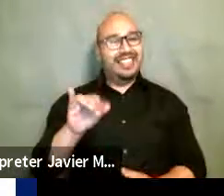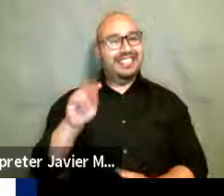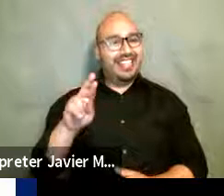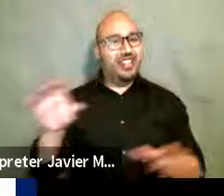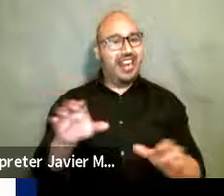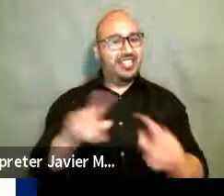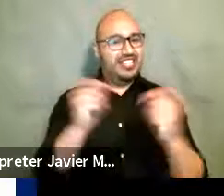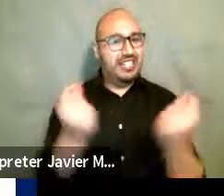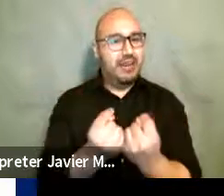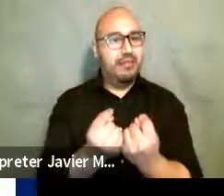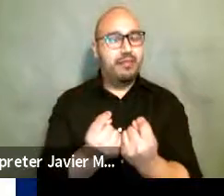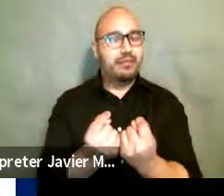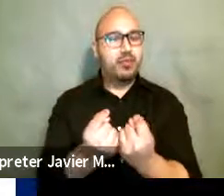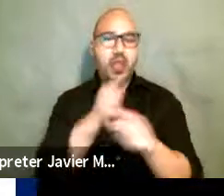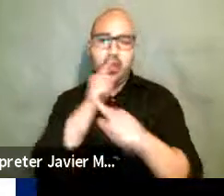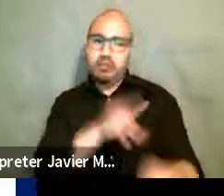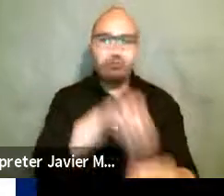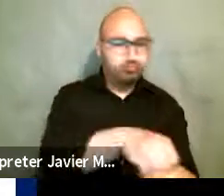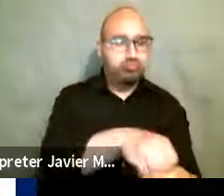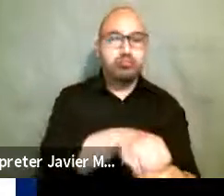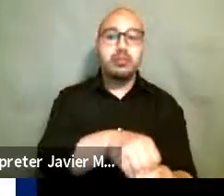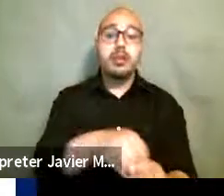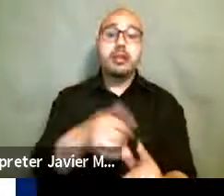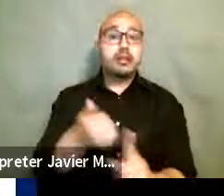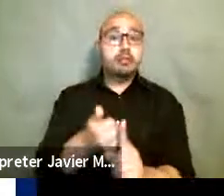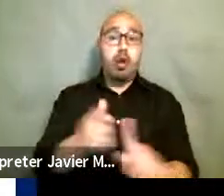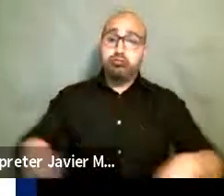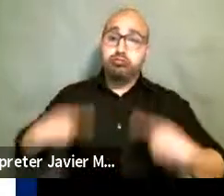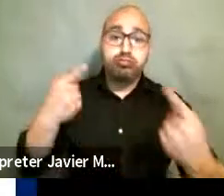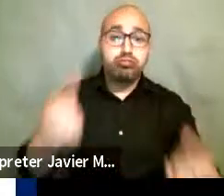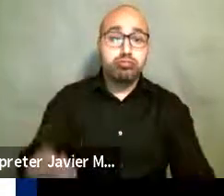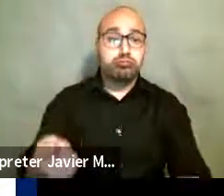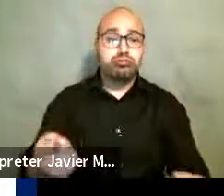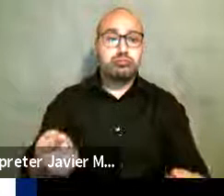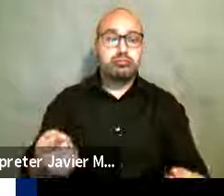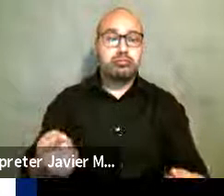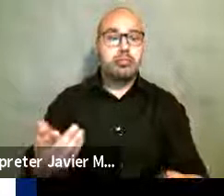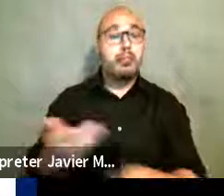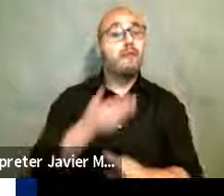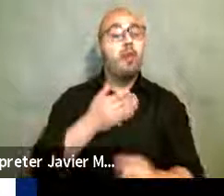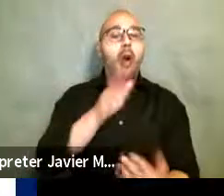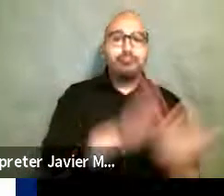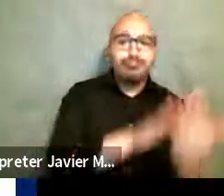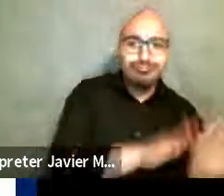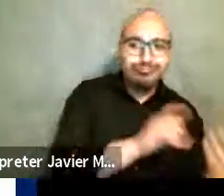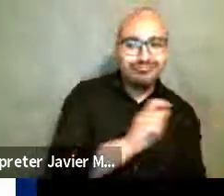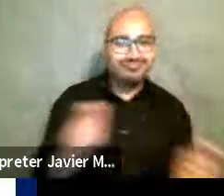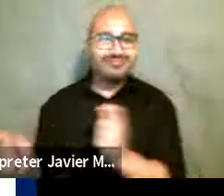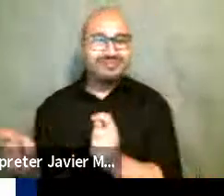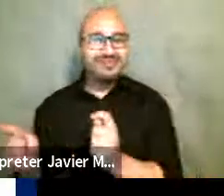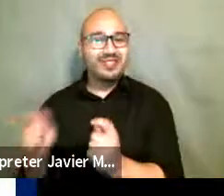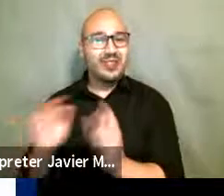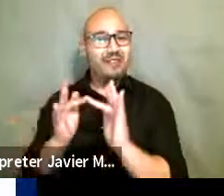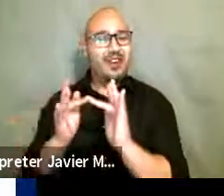on the response side. They've been able to shift how they provide those virtual hugs and